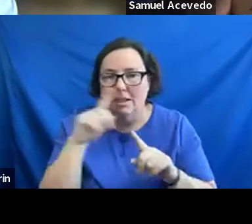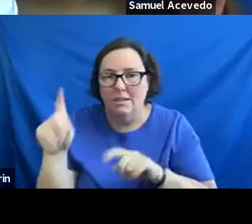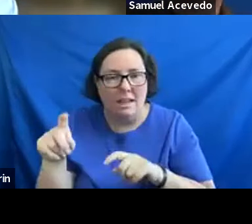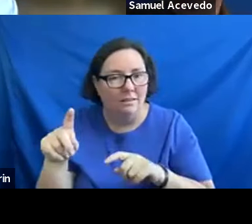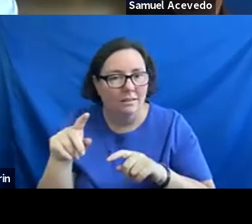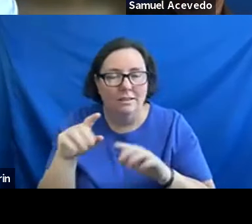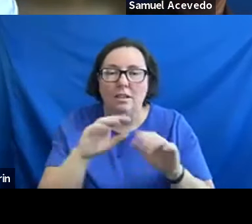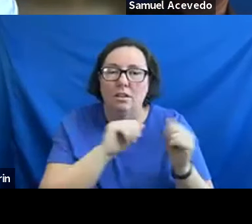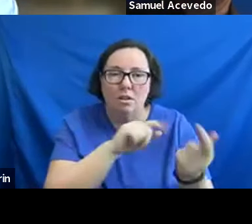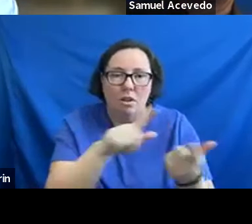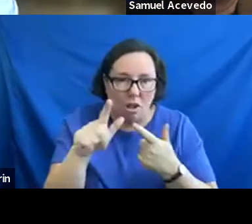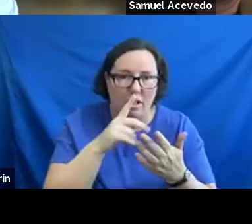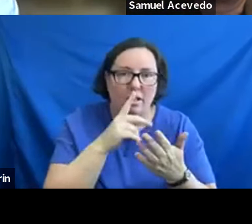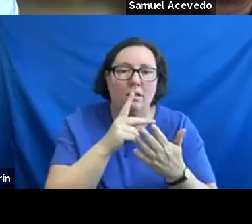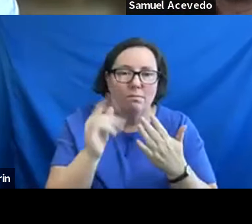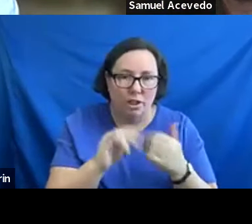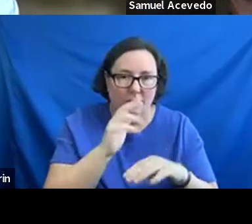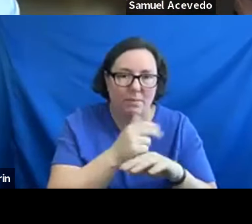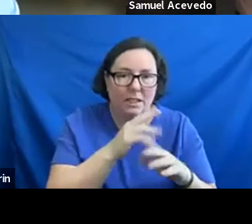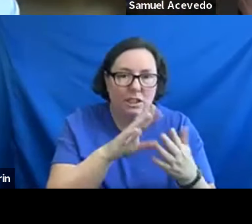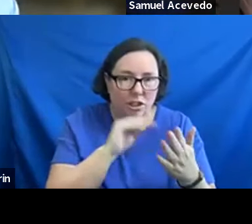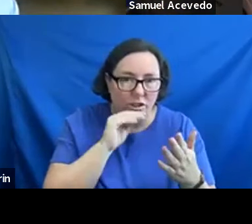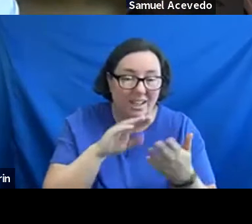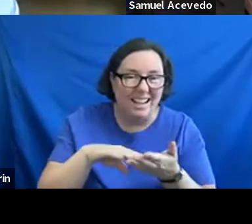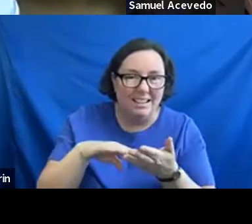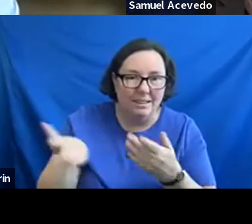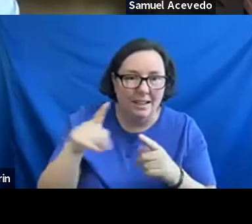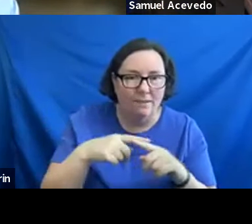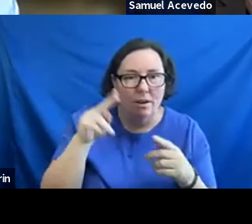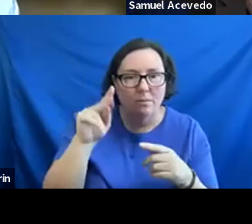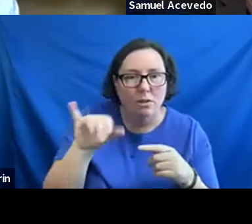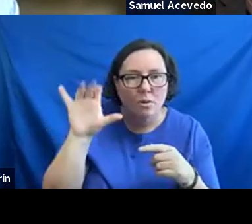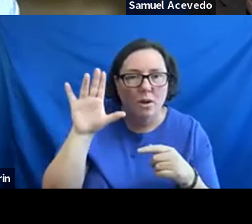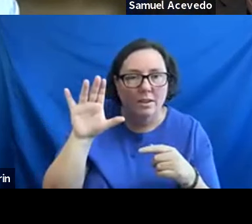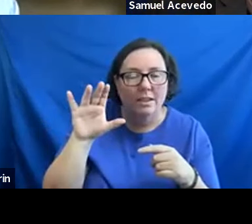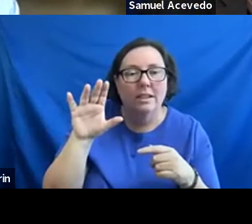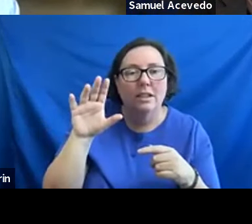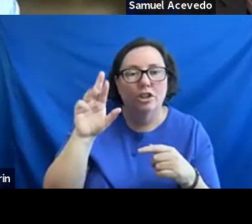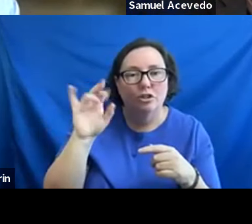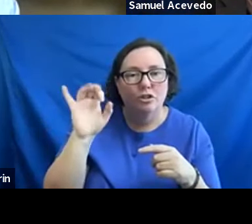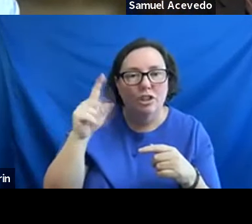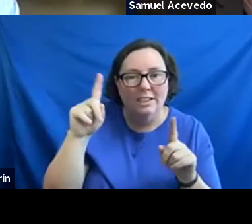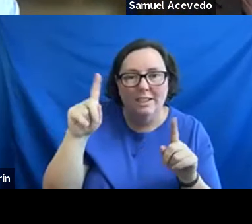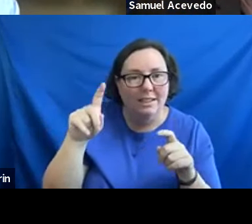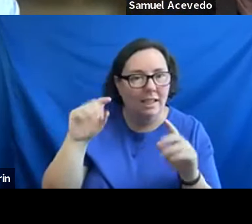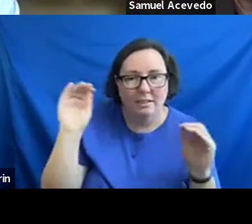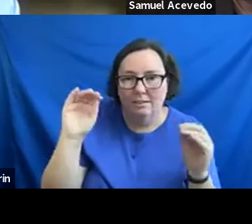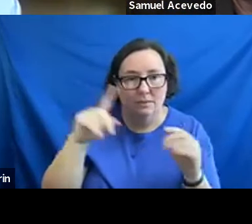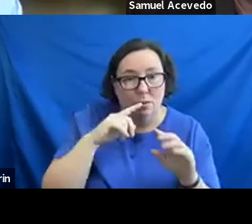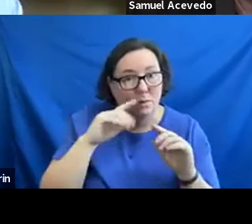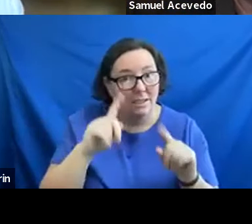learning, and they are exempt from the Regents exam, so they don't have teaching the test, and they are